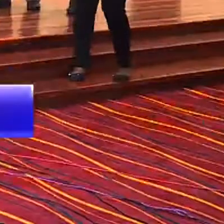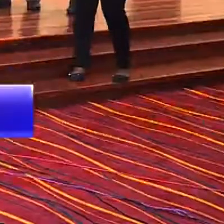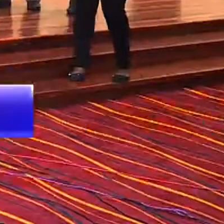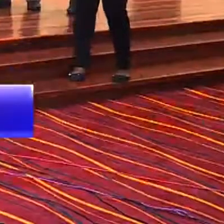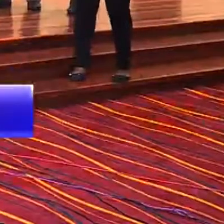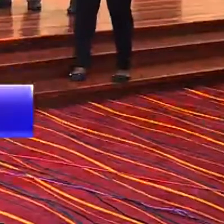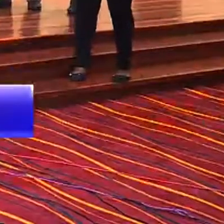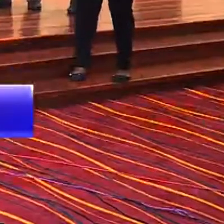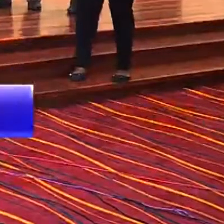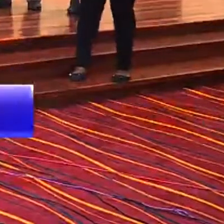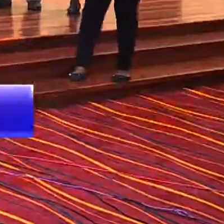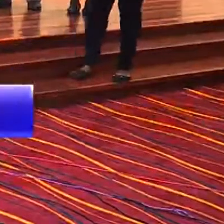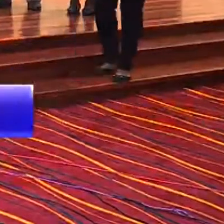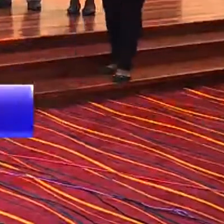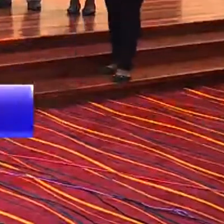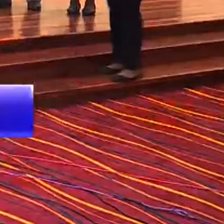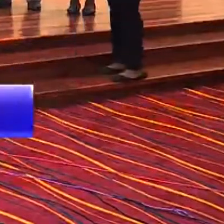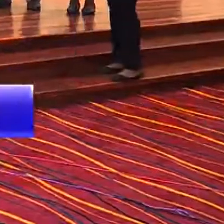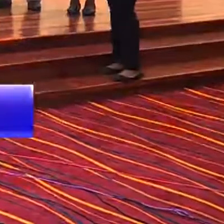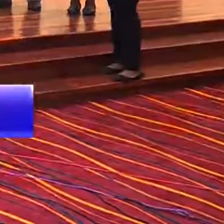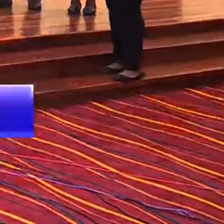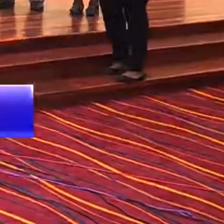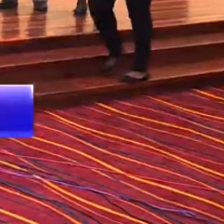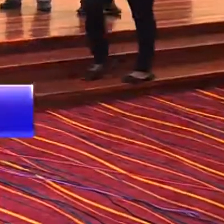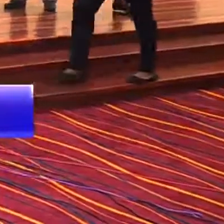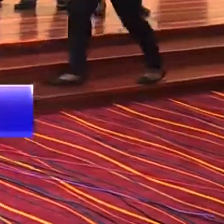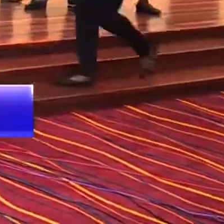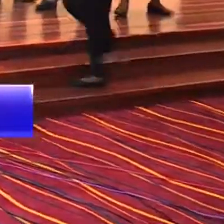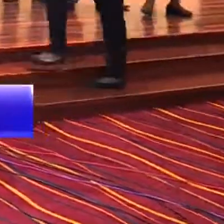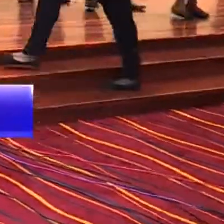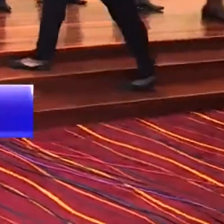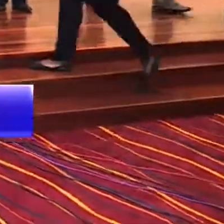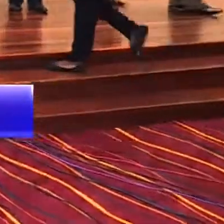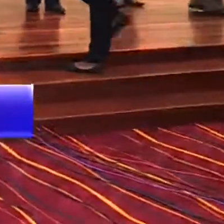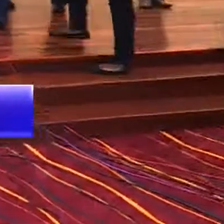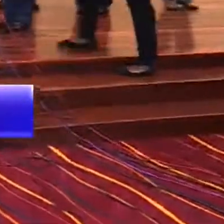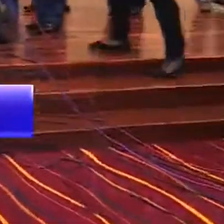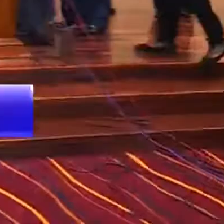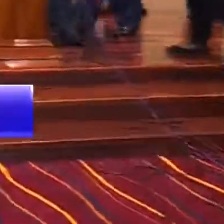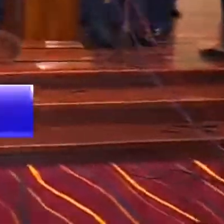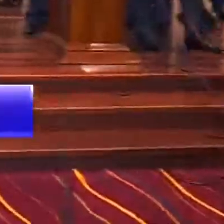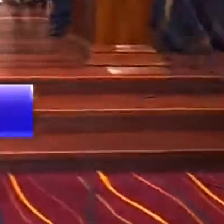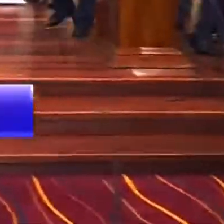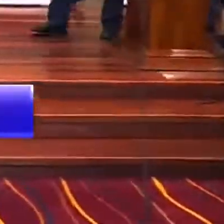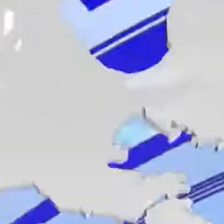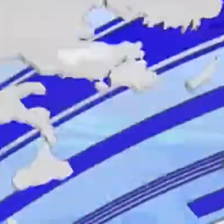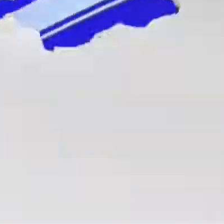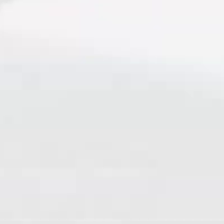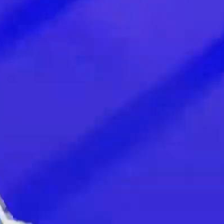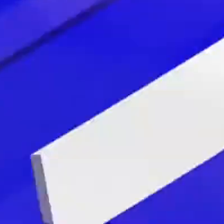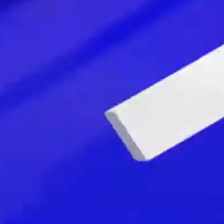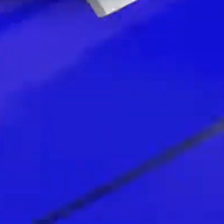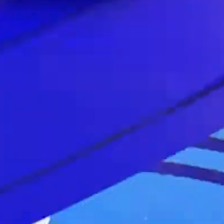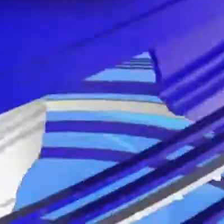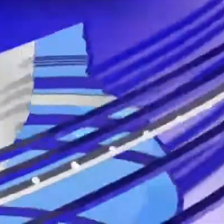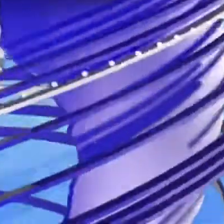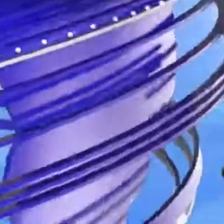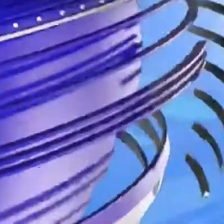of Governors team up with tea farmers to reject regulations proposed by Ministry of Agriculture.